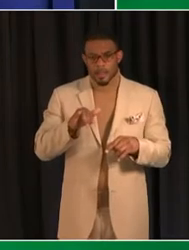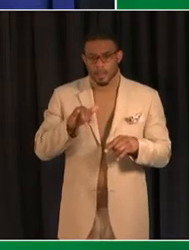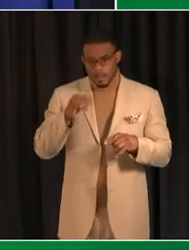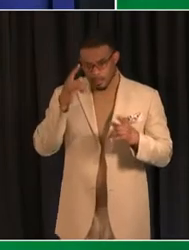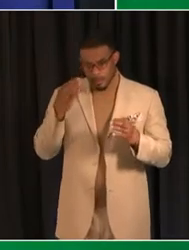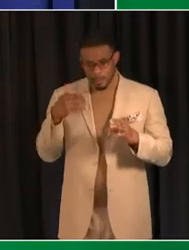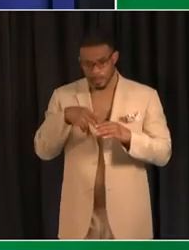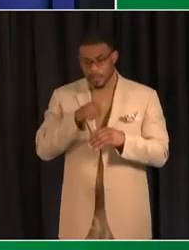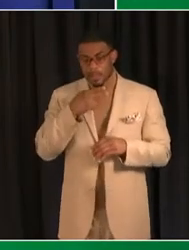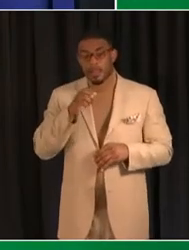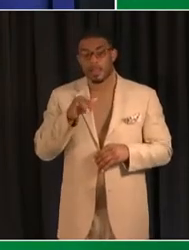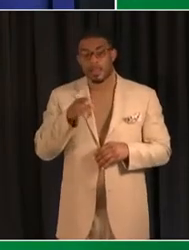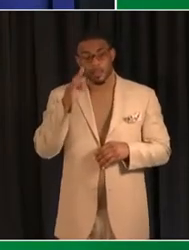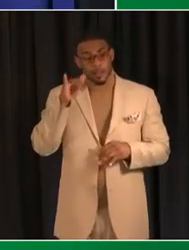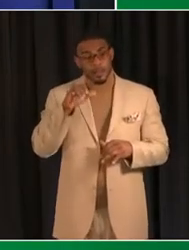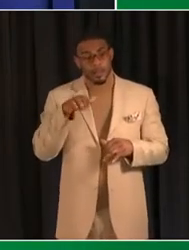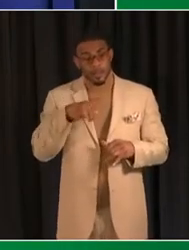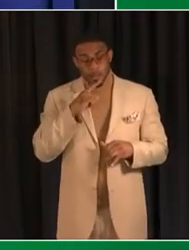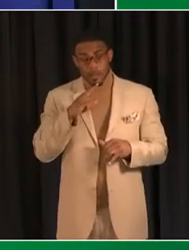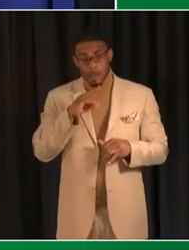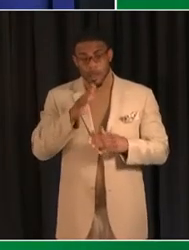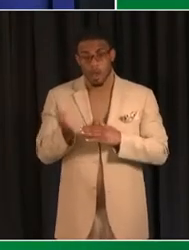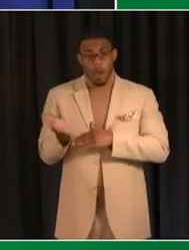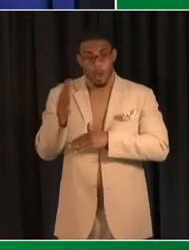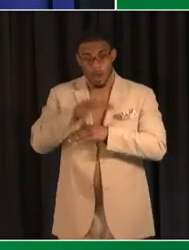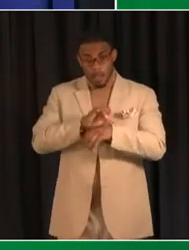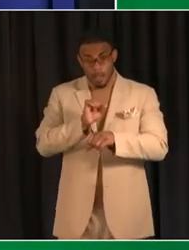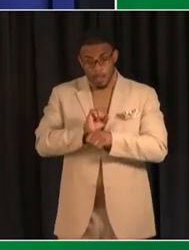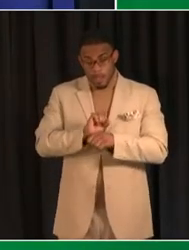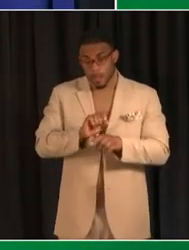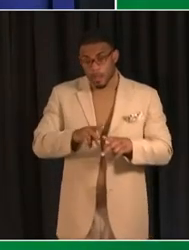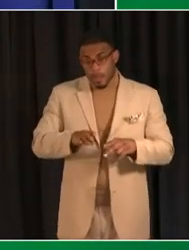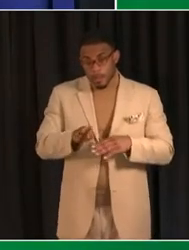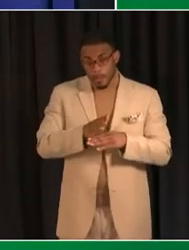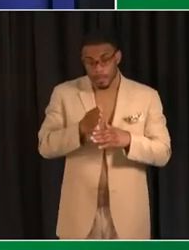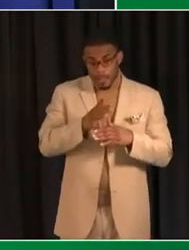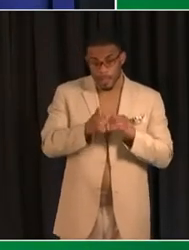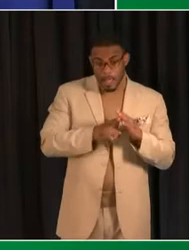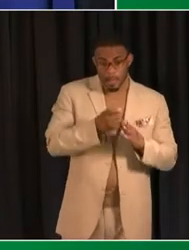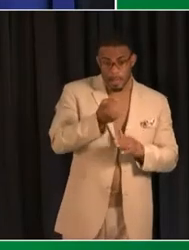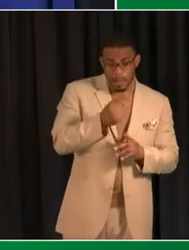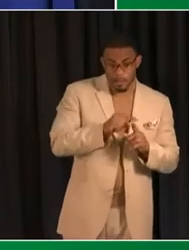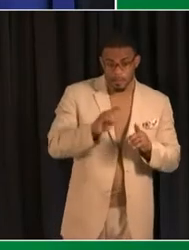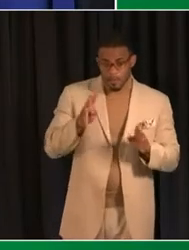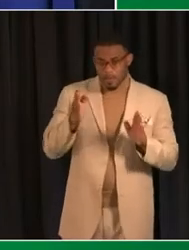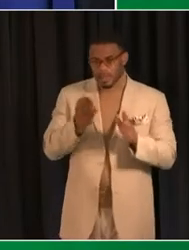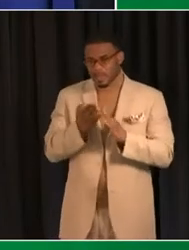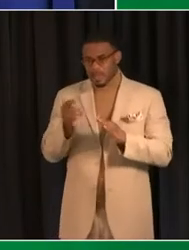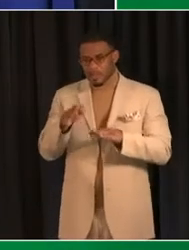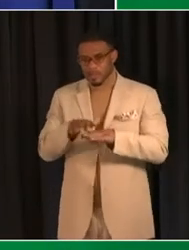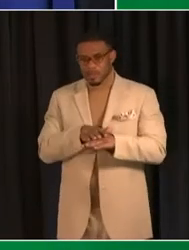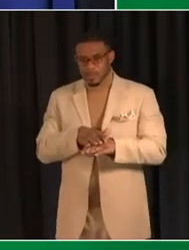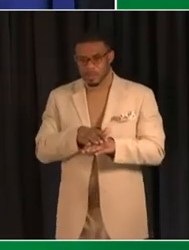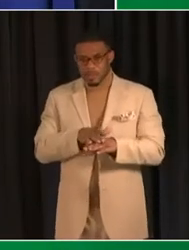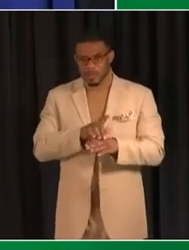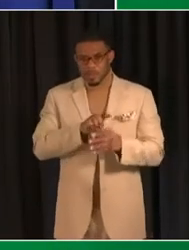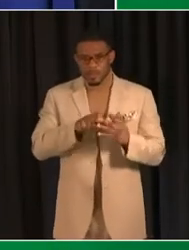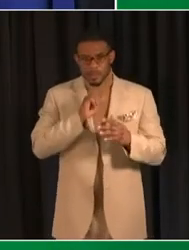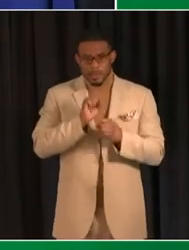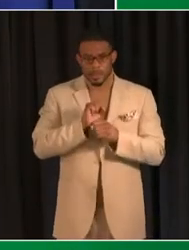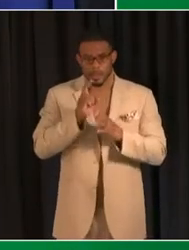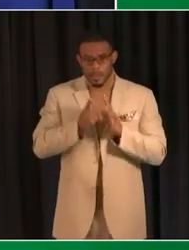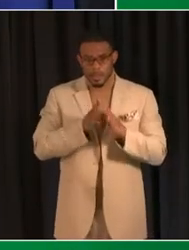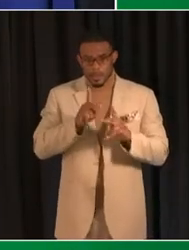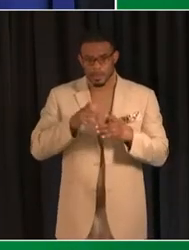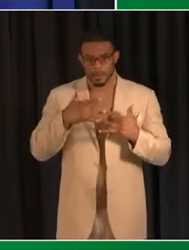that opted in because they said, hey, yes, we're an all-day establishment, but, between the hours of 11 and 4, things are a little slow. And those are